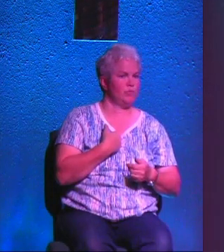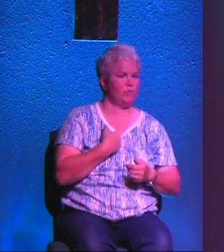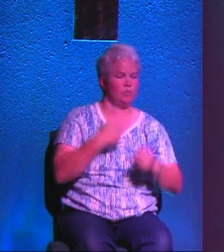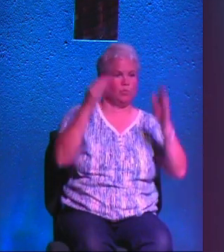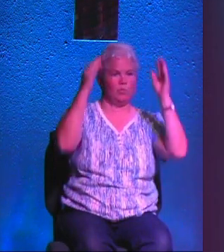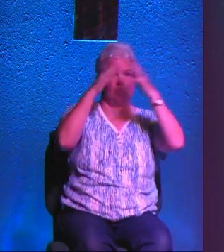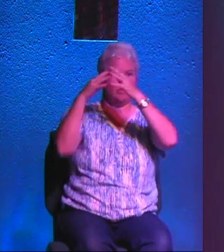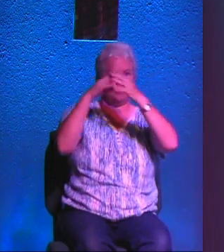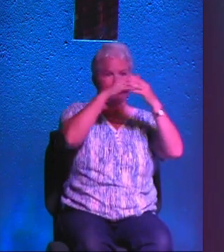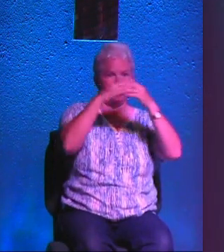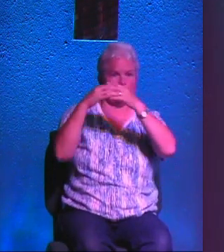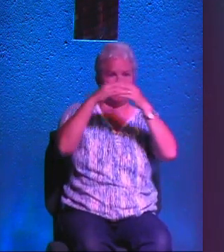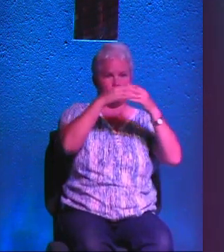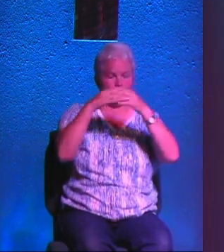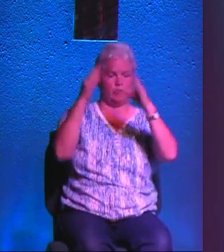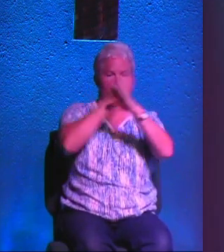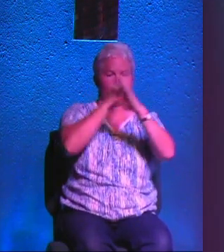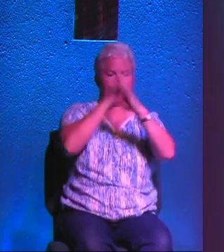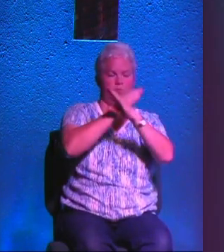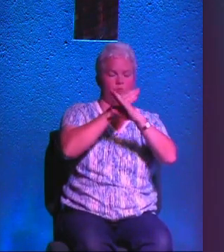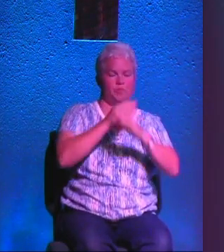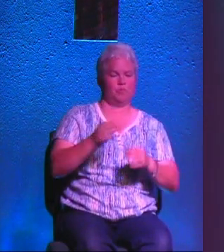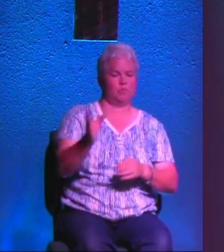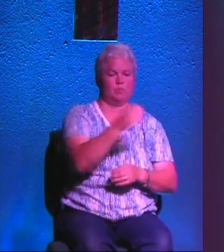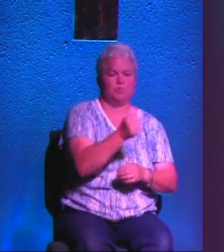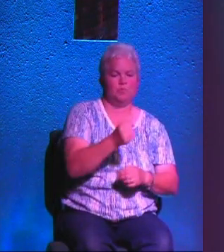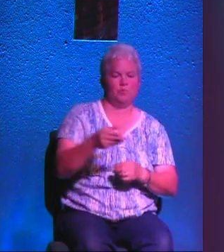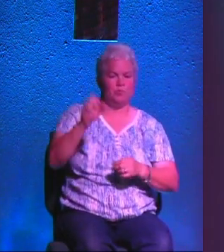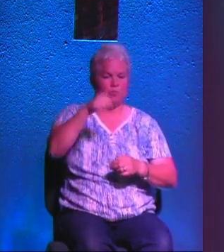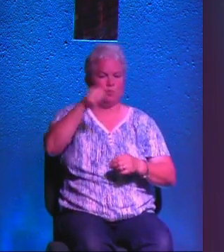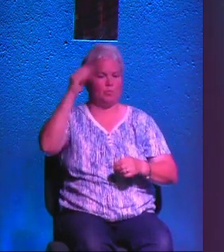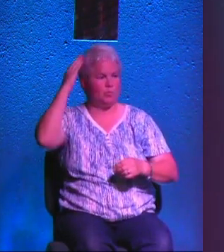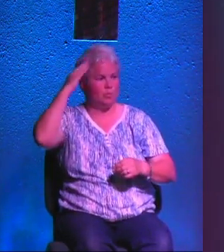It's a battle that we fight by taking